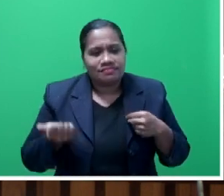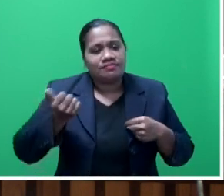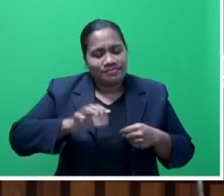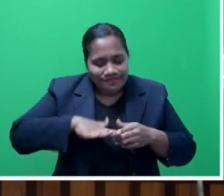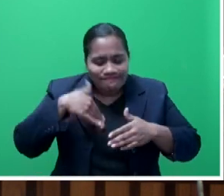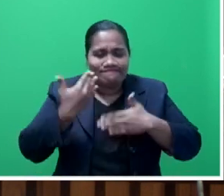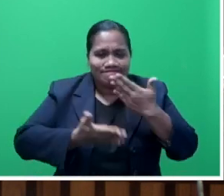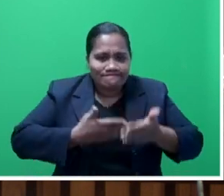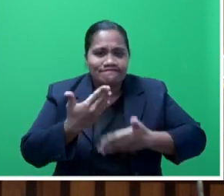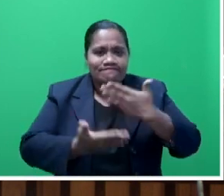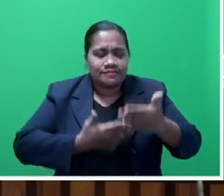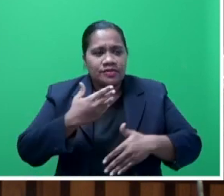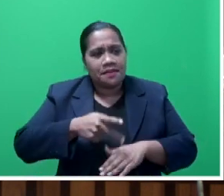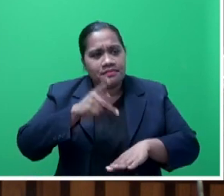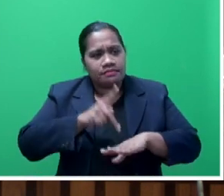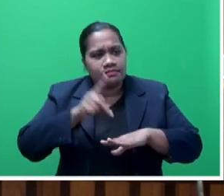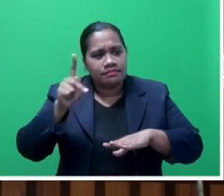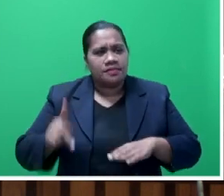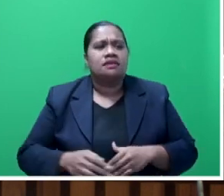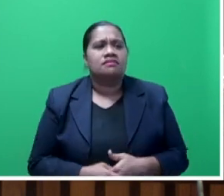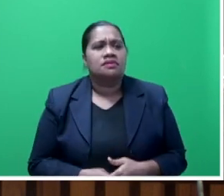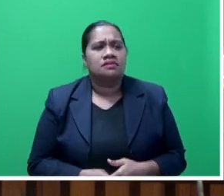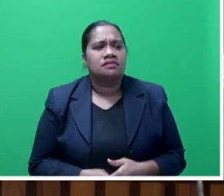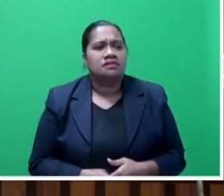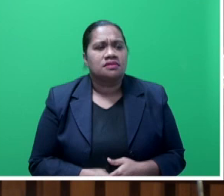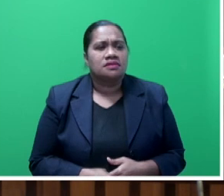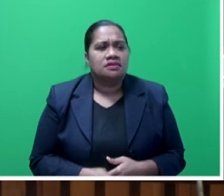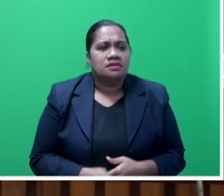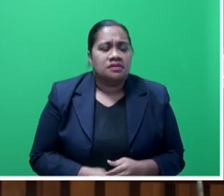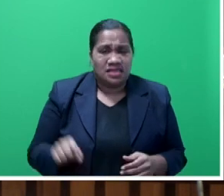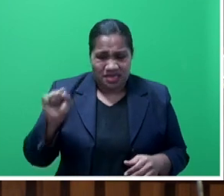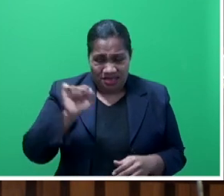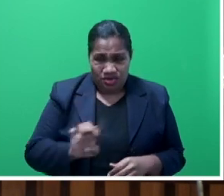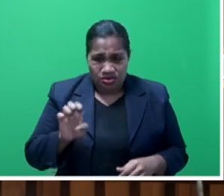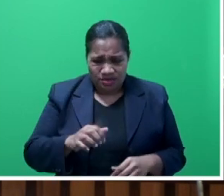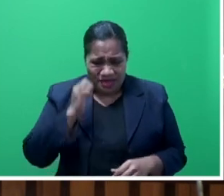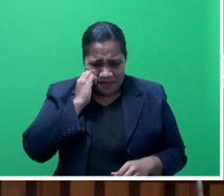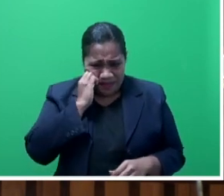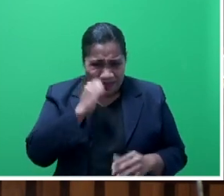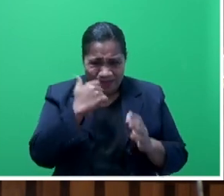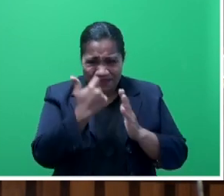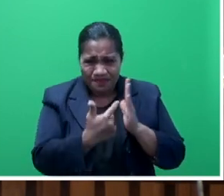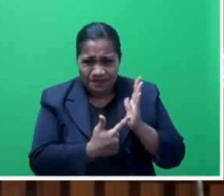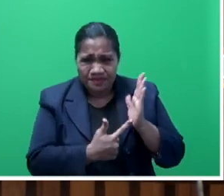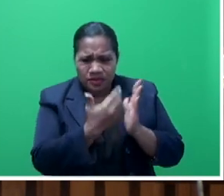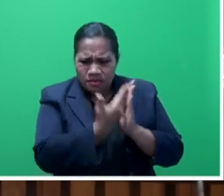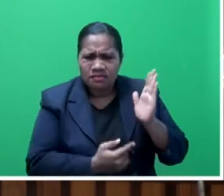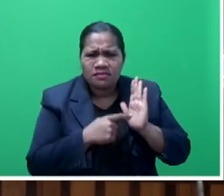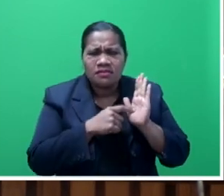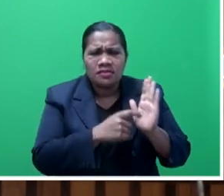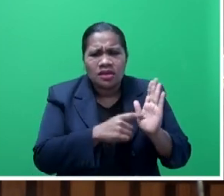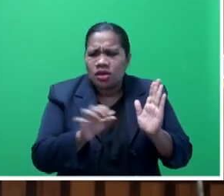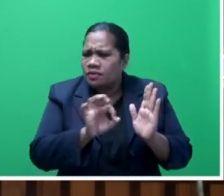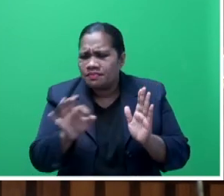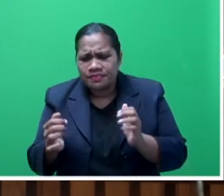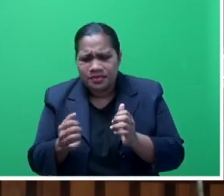many times that the EU's blacklisting is not just of Fiji, but many other countries, where the EU essentially saying that we